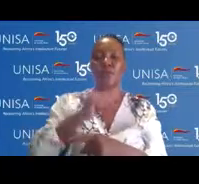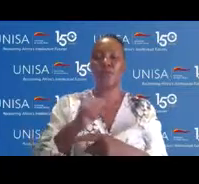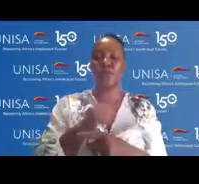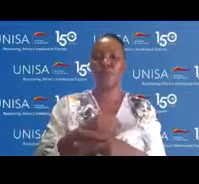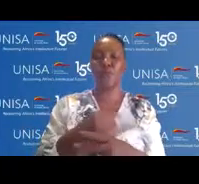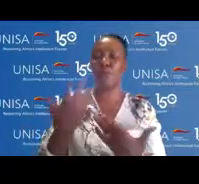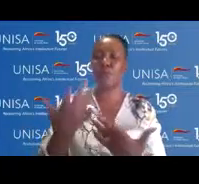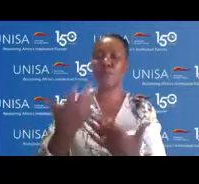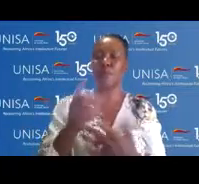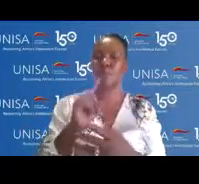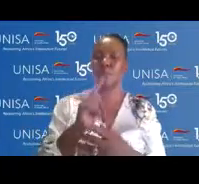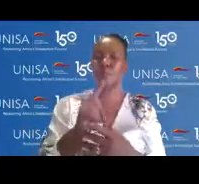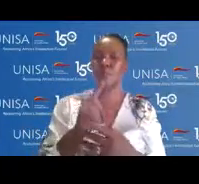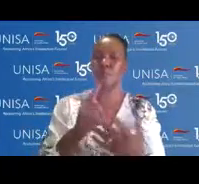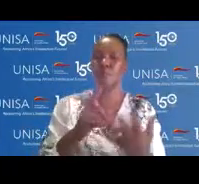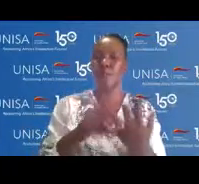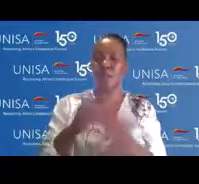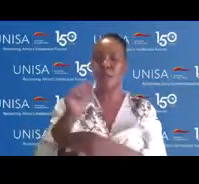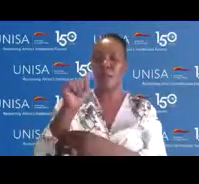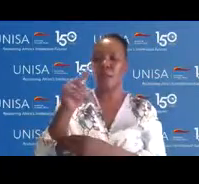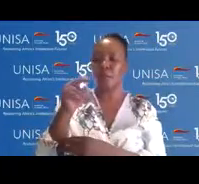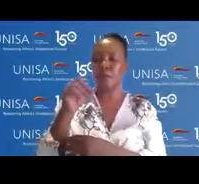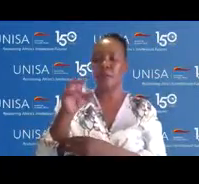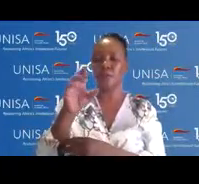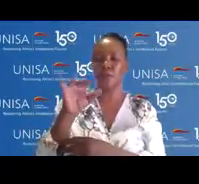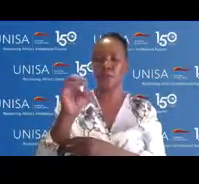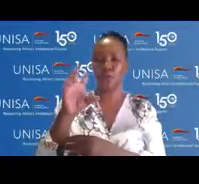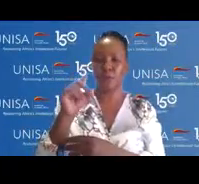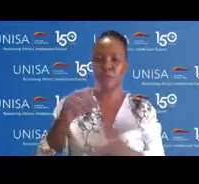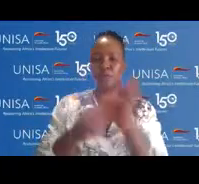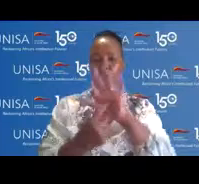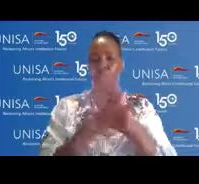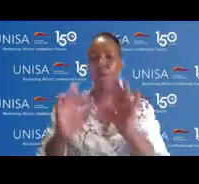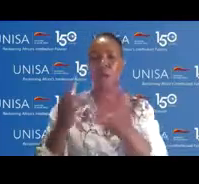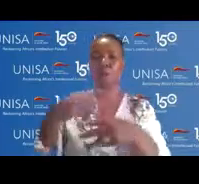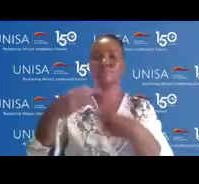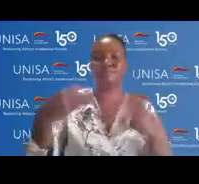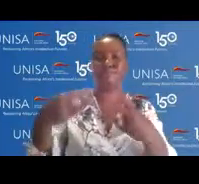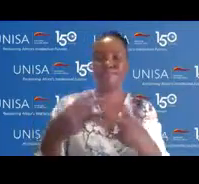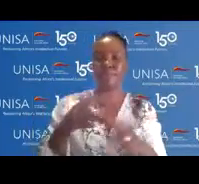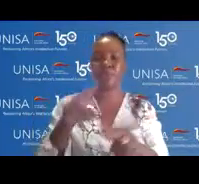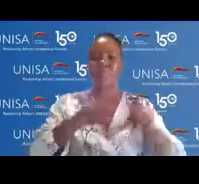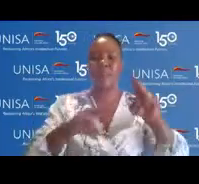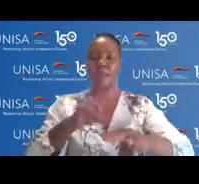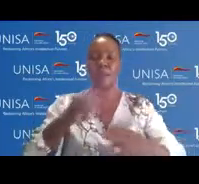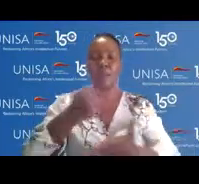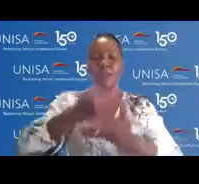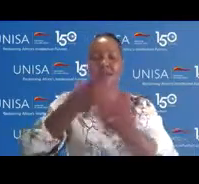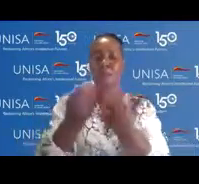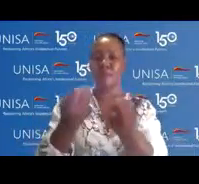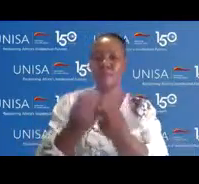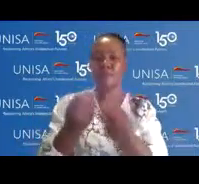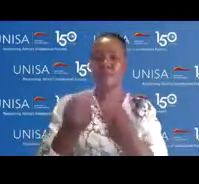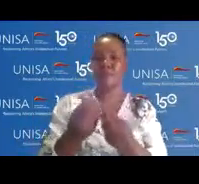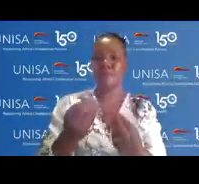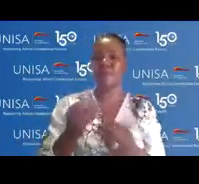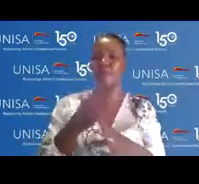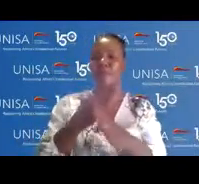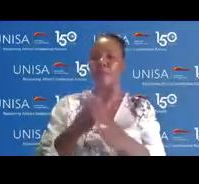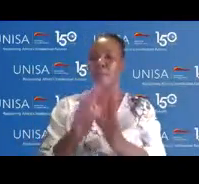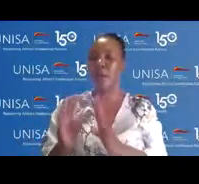Android or iOS. We did show you also how now you can check your device to see the model, the make, and what build number it is as